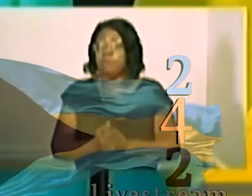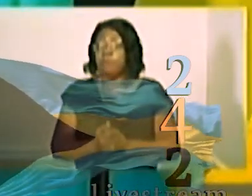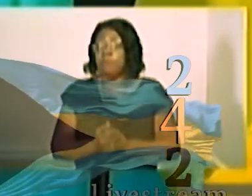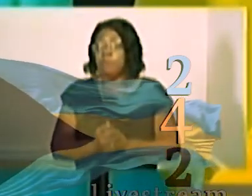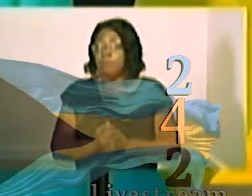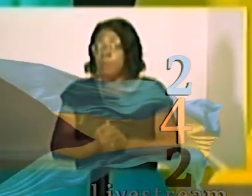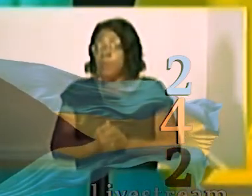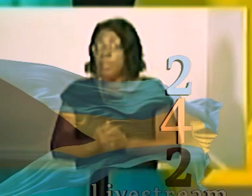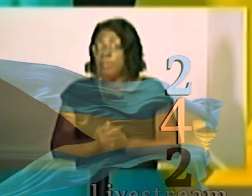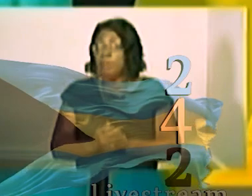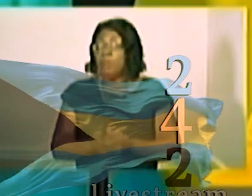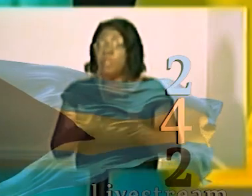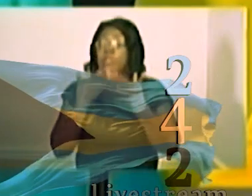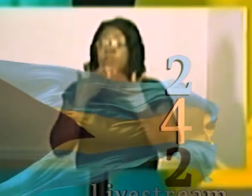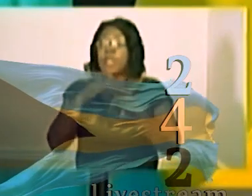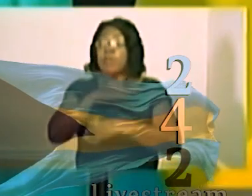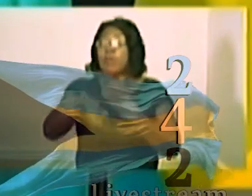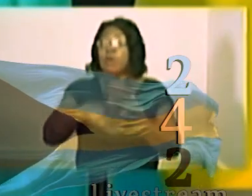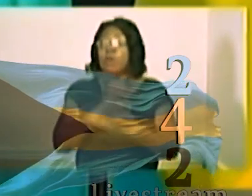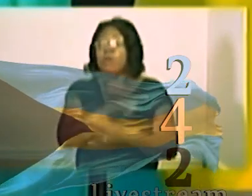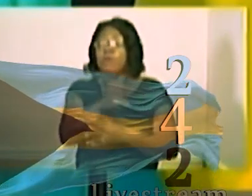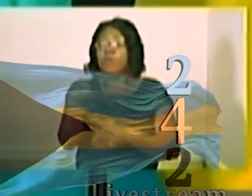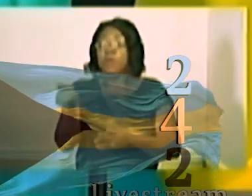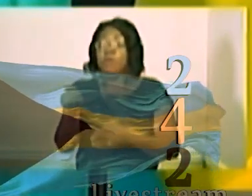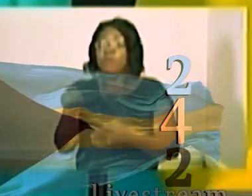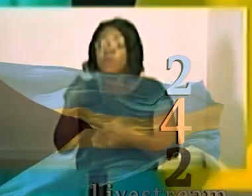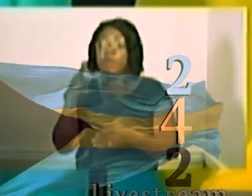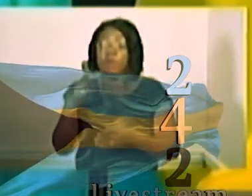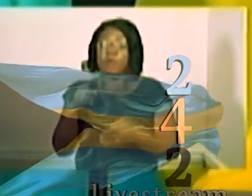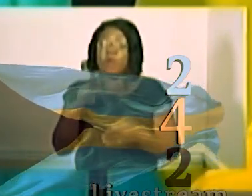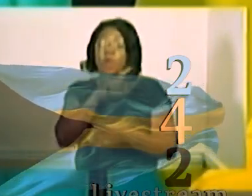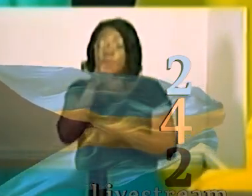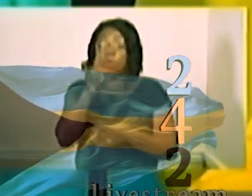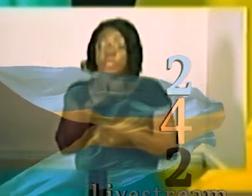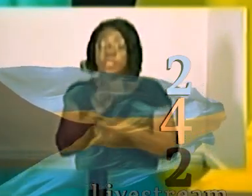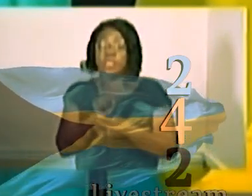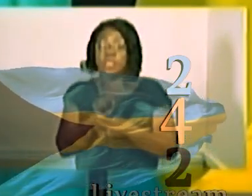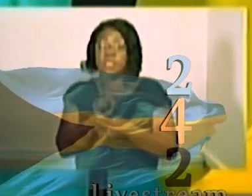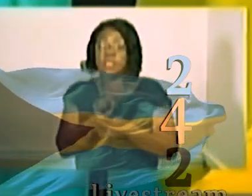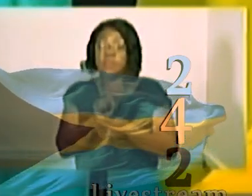I'd like to thank each of you for your thoughtful questions